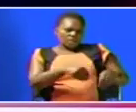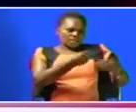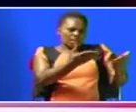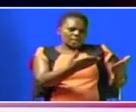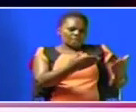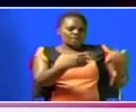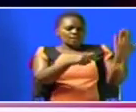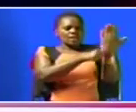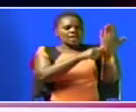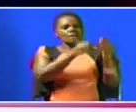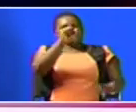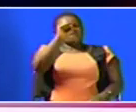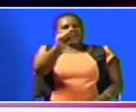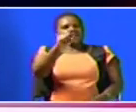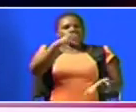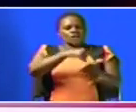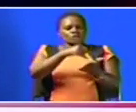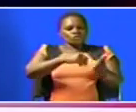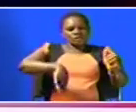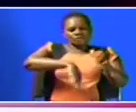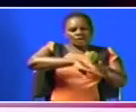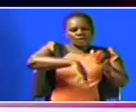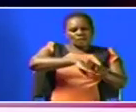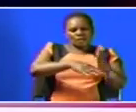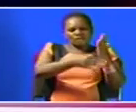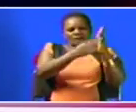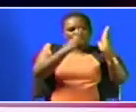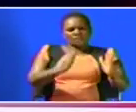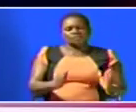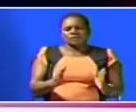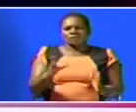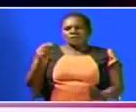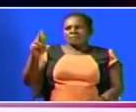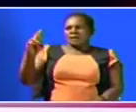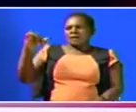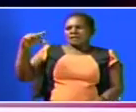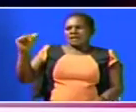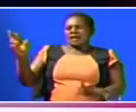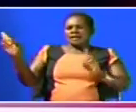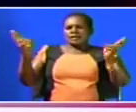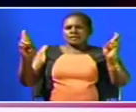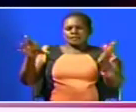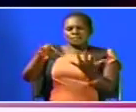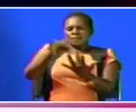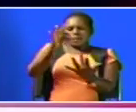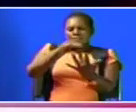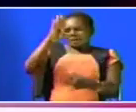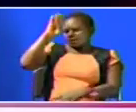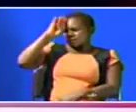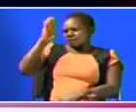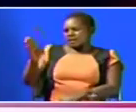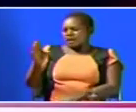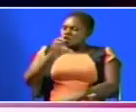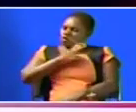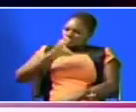five aspirants, including renowned Kenyan footballer McDonald Moriga Wanyama, ready for primaries Sunday. The IEBC has